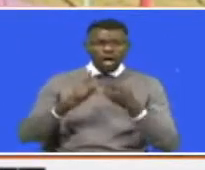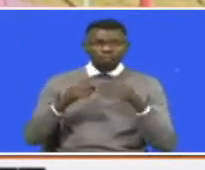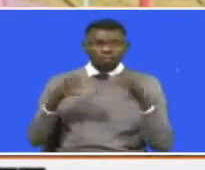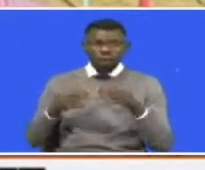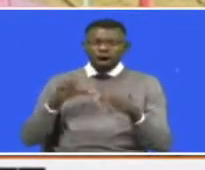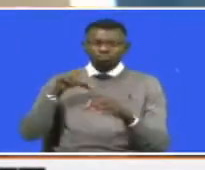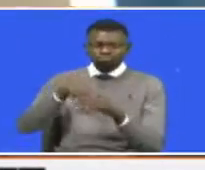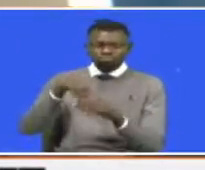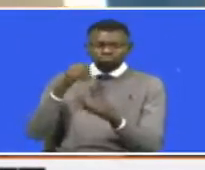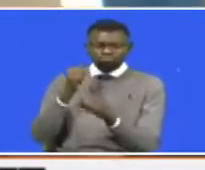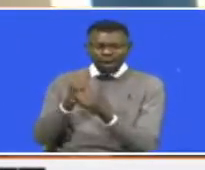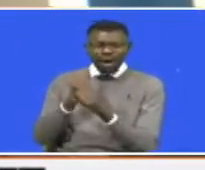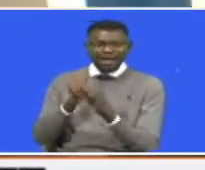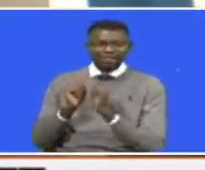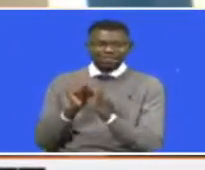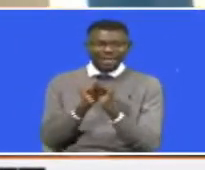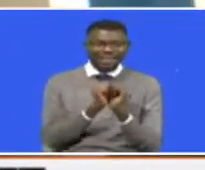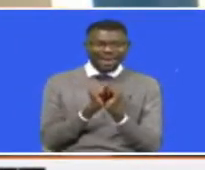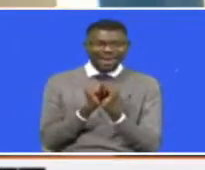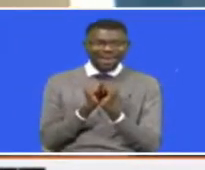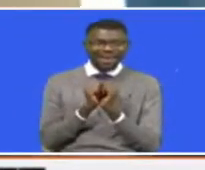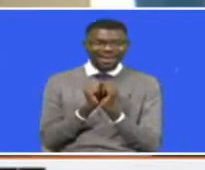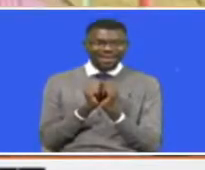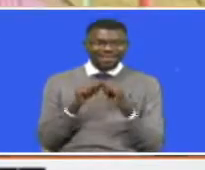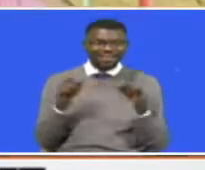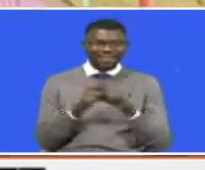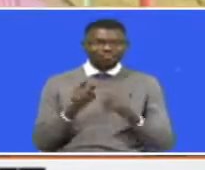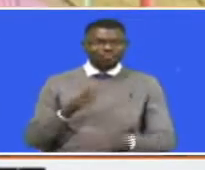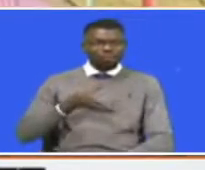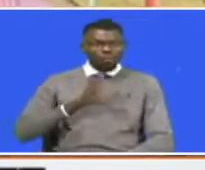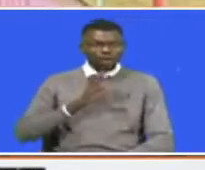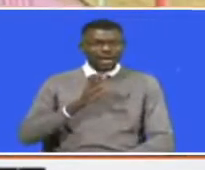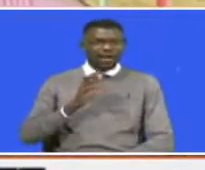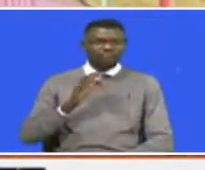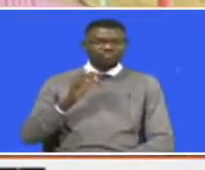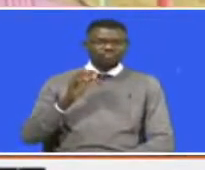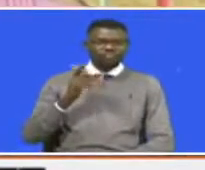together to see that as we provide our water here in Eldoret Town or Eldoret Municipality.